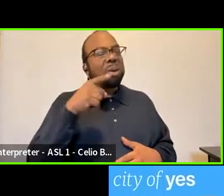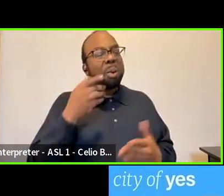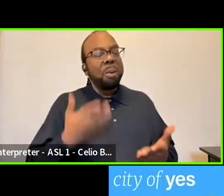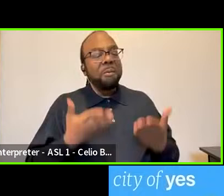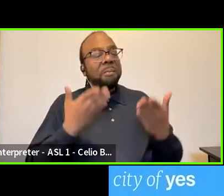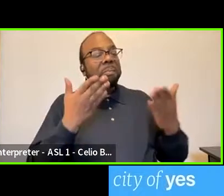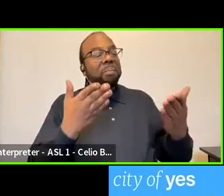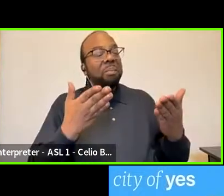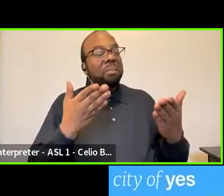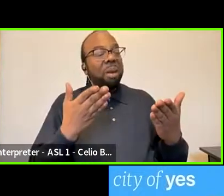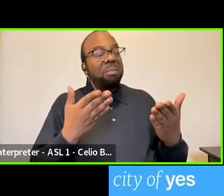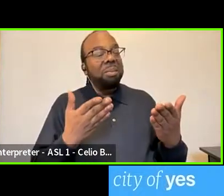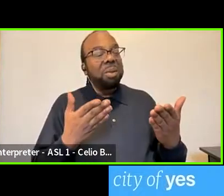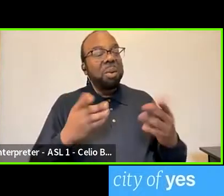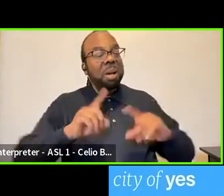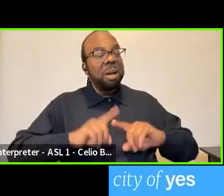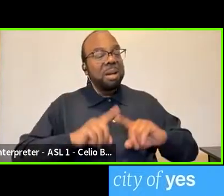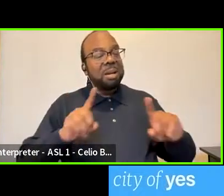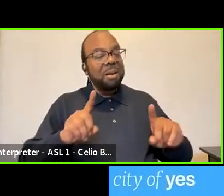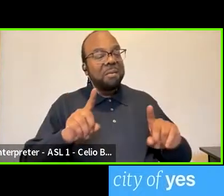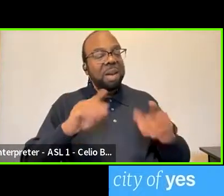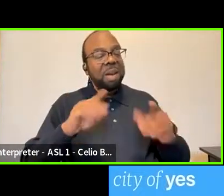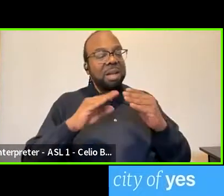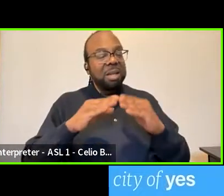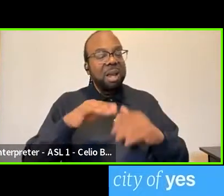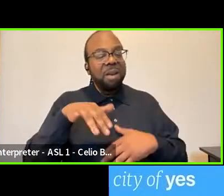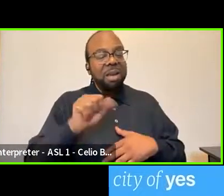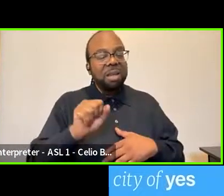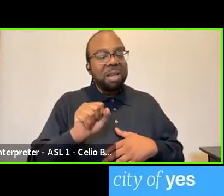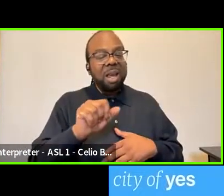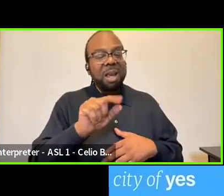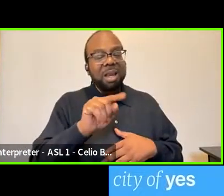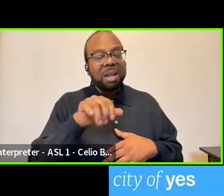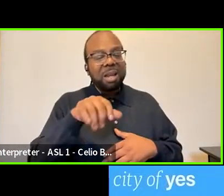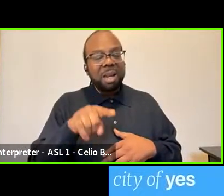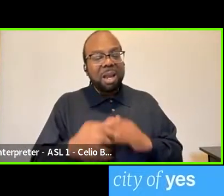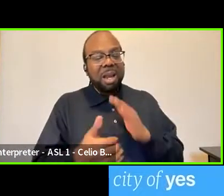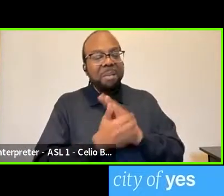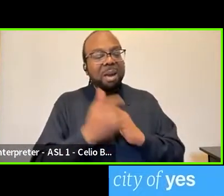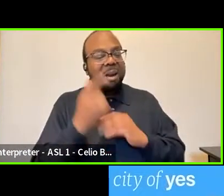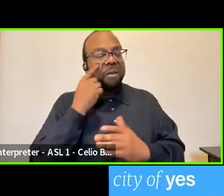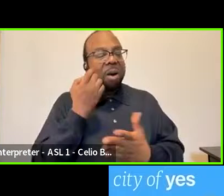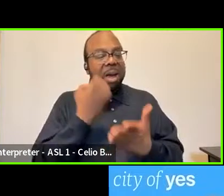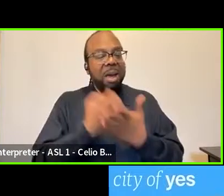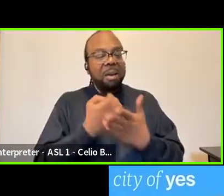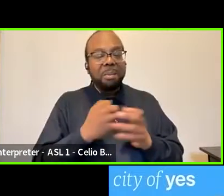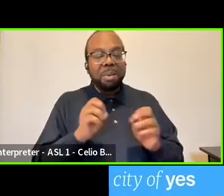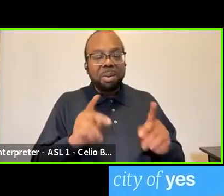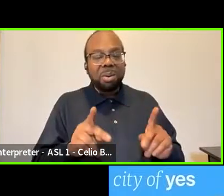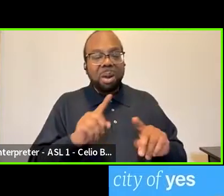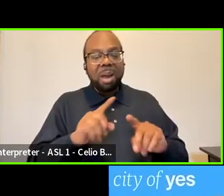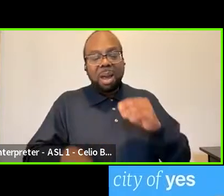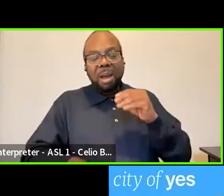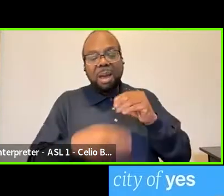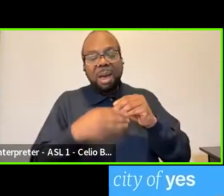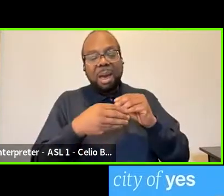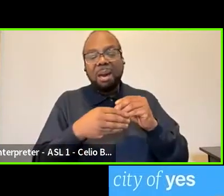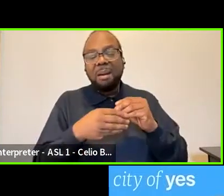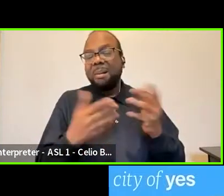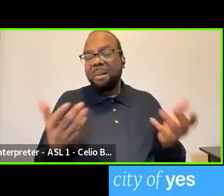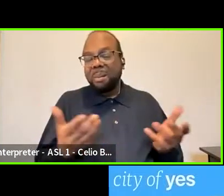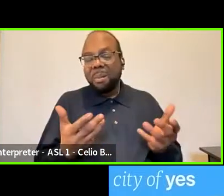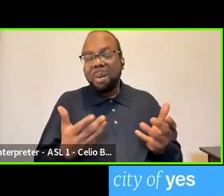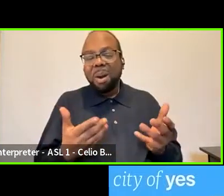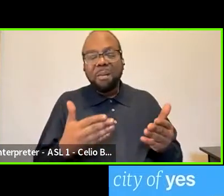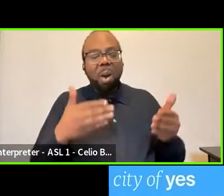proposal that's part of the different city of yes, text amendment city of yes for economic opportunity, which includes a provision for